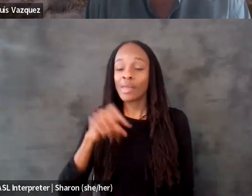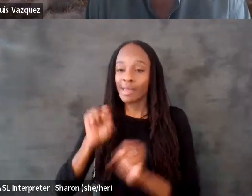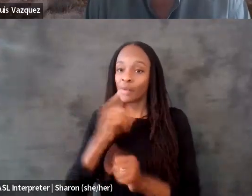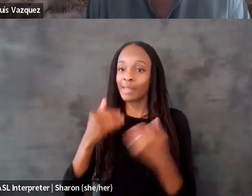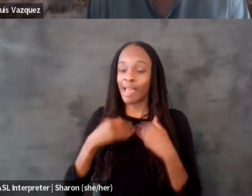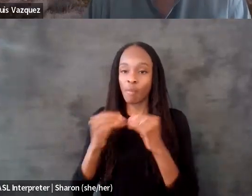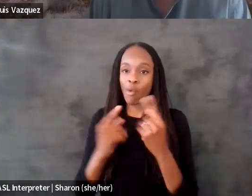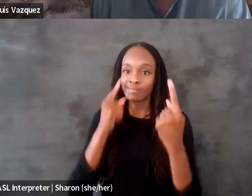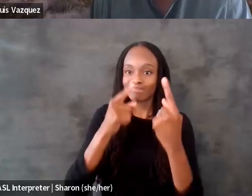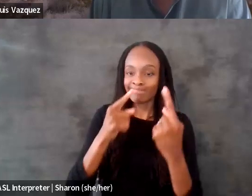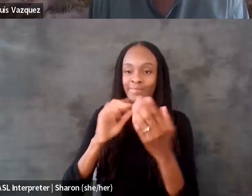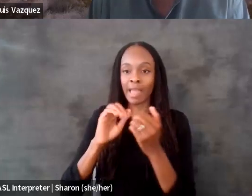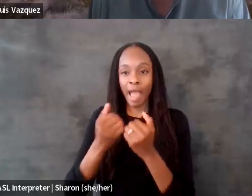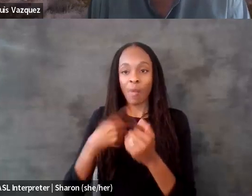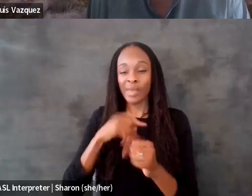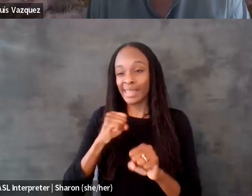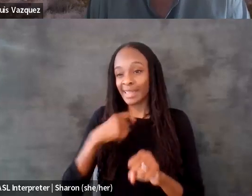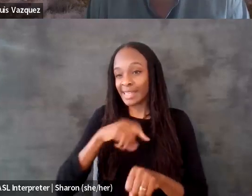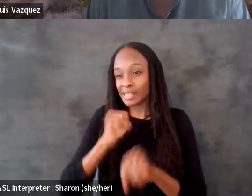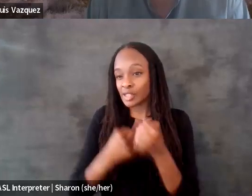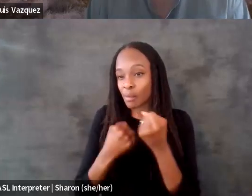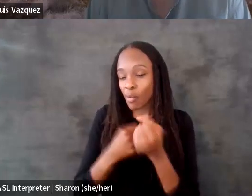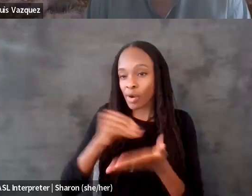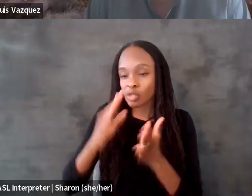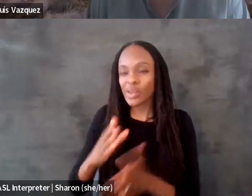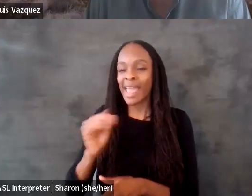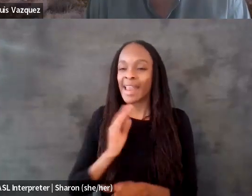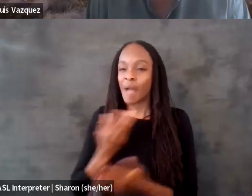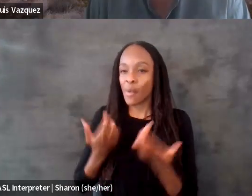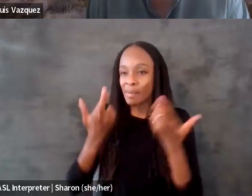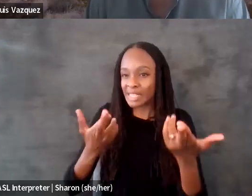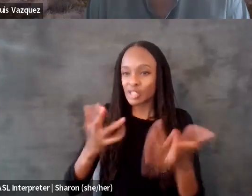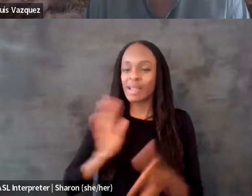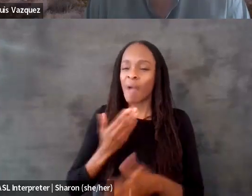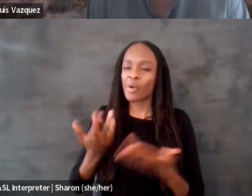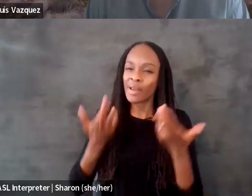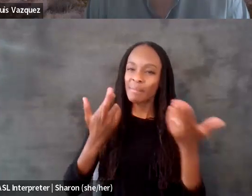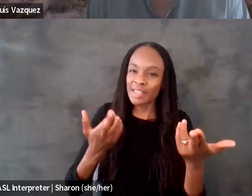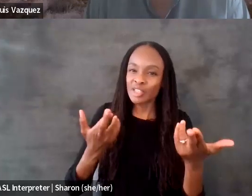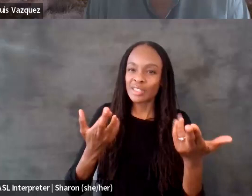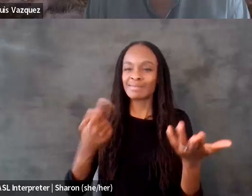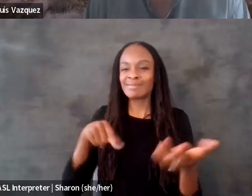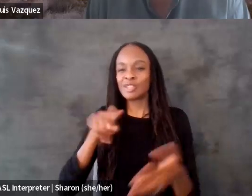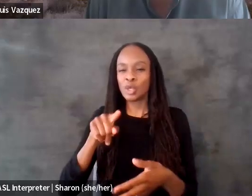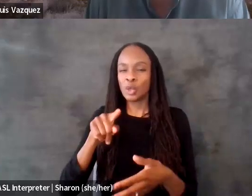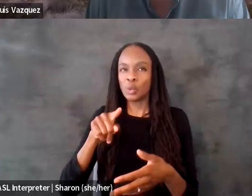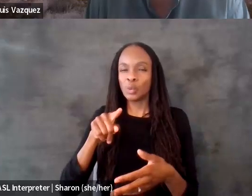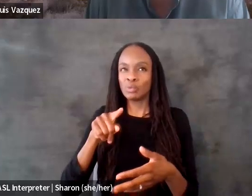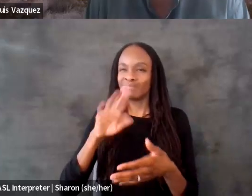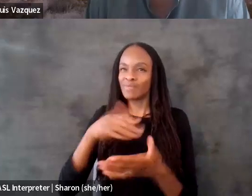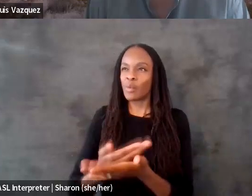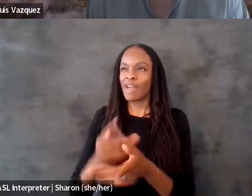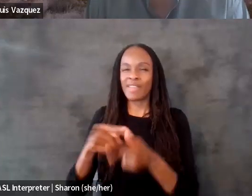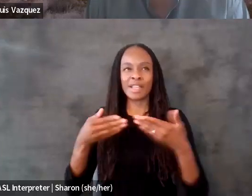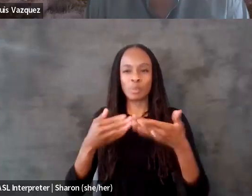how we support students and in our recommendations. I mean, I think for a long time, our recommendations you get to the recommendations and they're just like so broad, right?